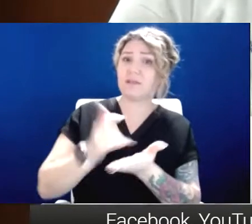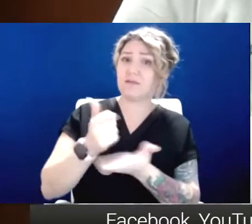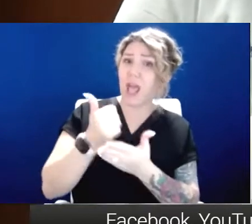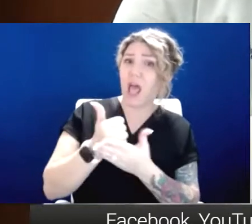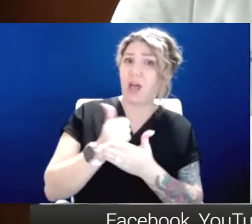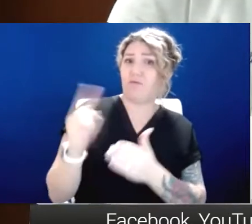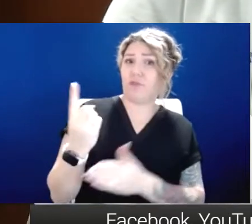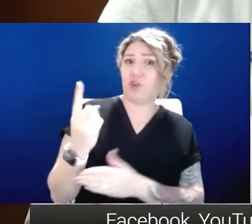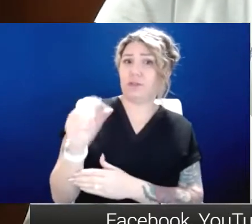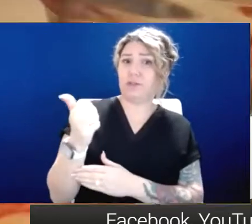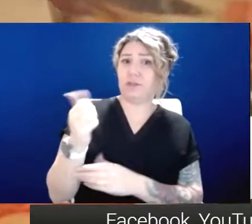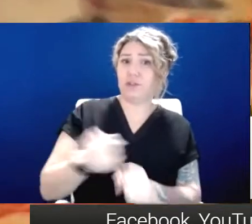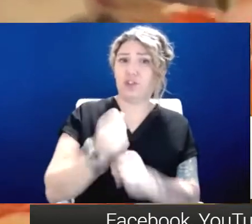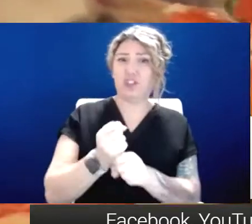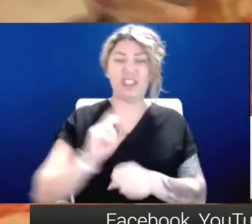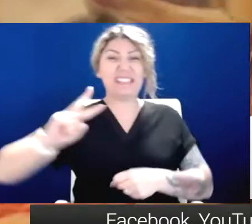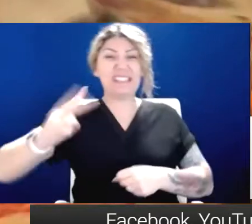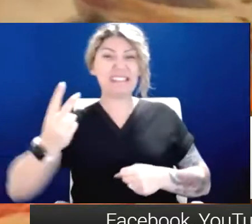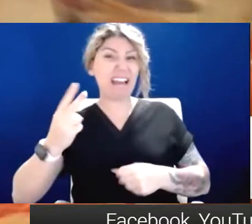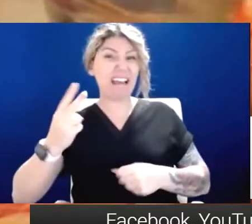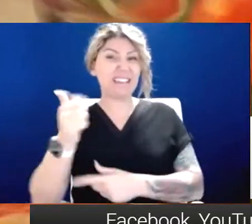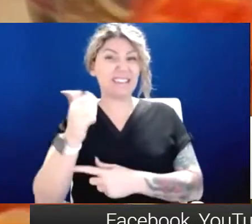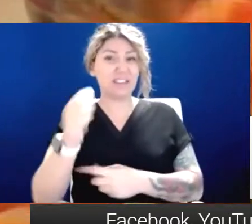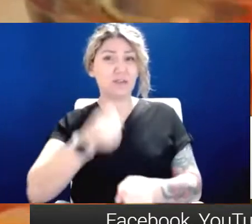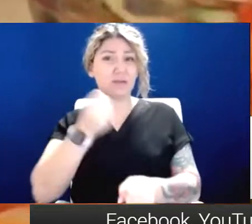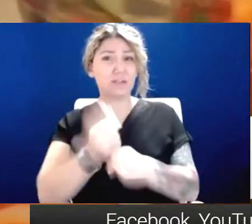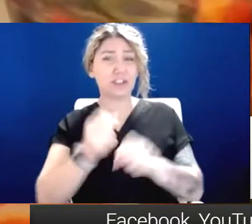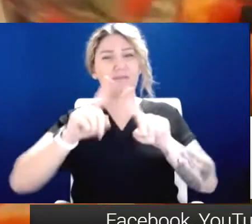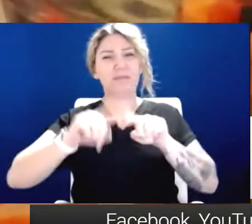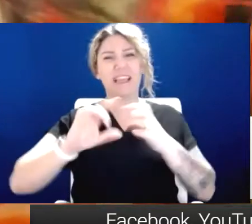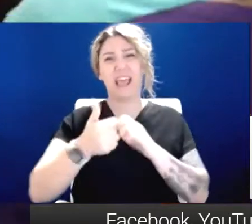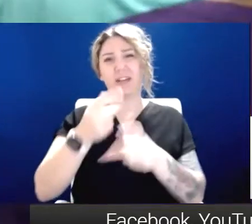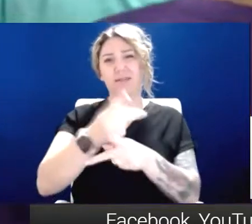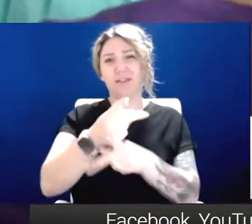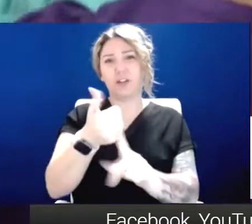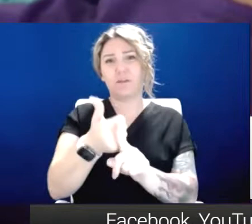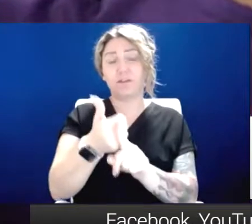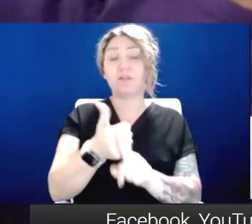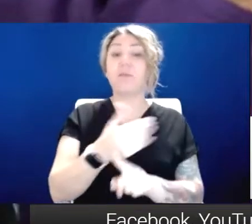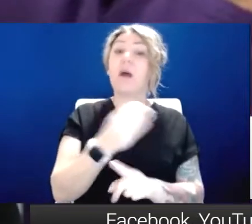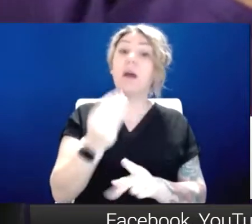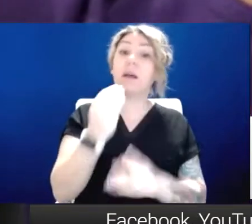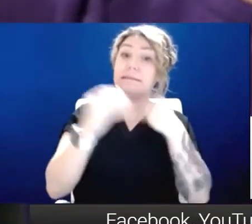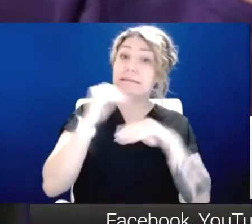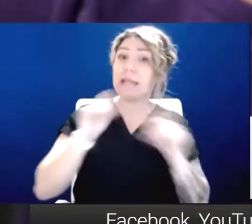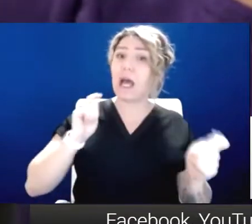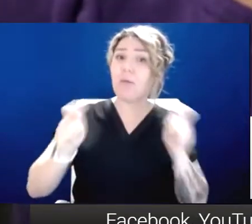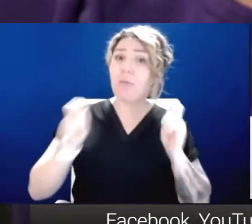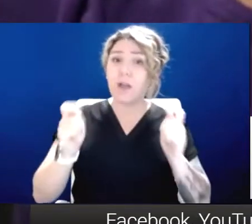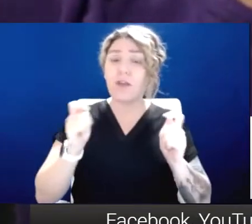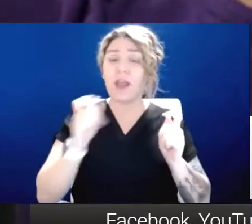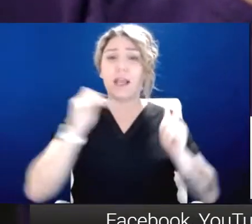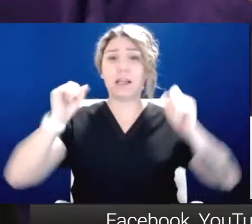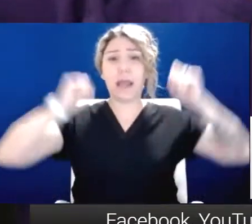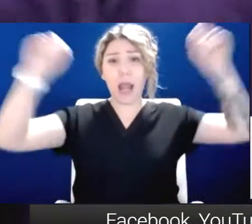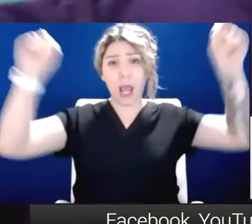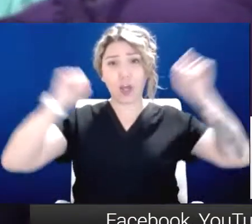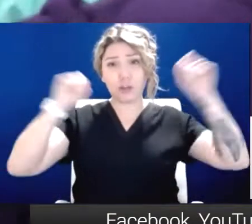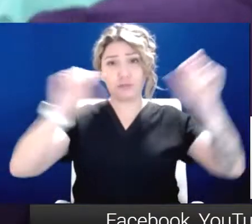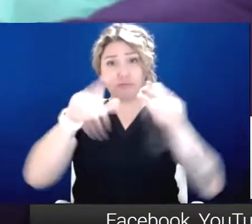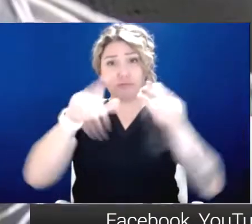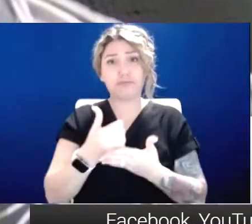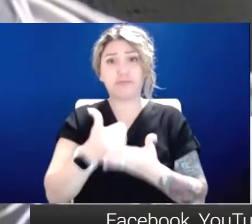how well they take care of themselves. Proper PD care includes diet modifications and exercise. Dr. Pawa says